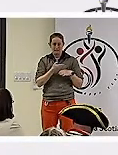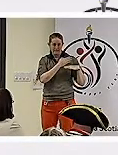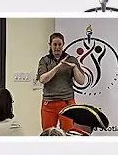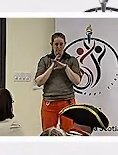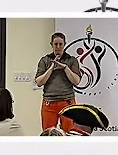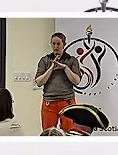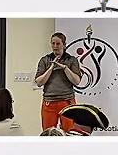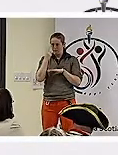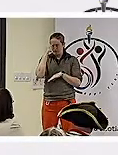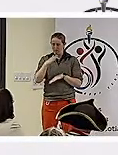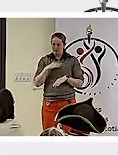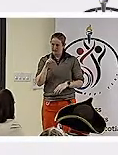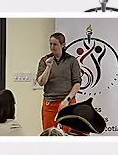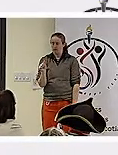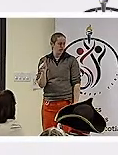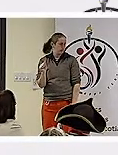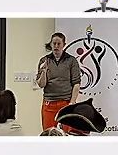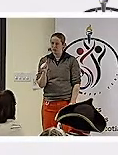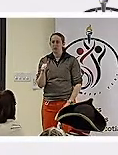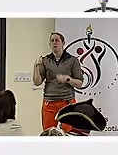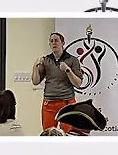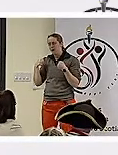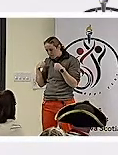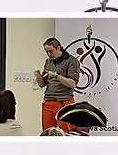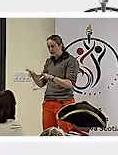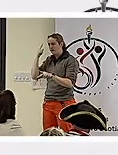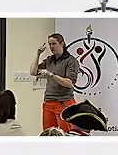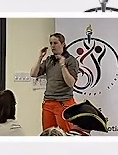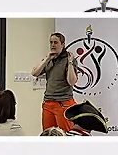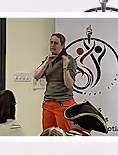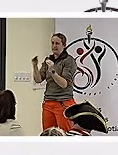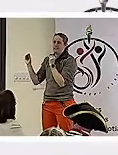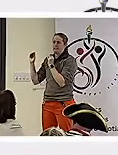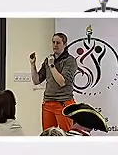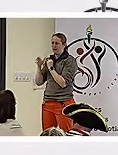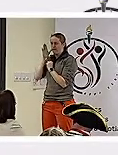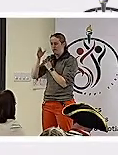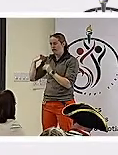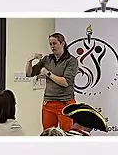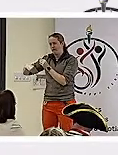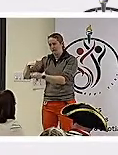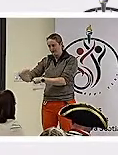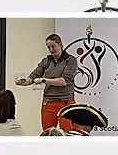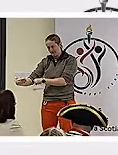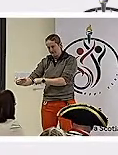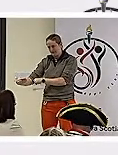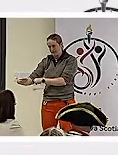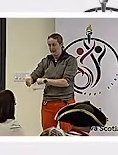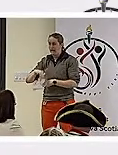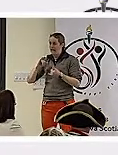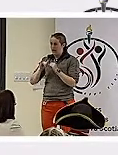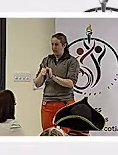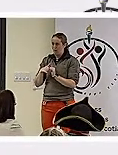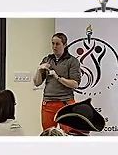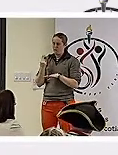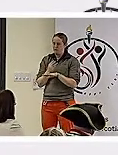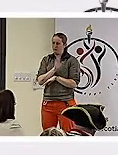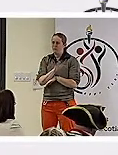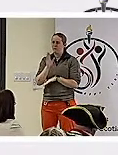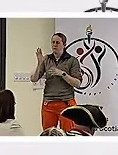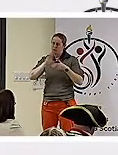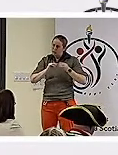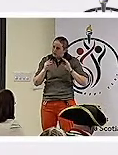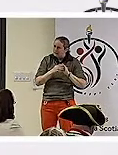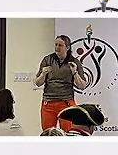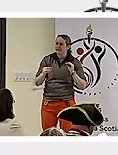has seen it as an opportunity to educate the next generation through her story about ideas